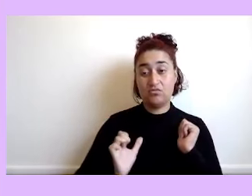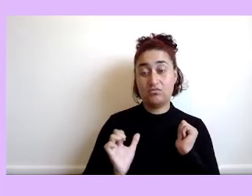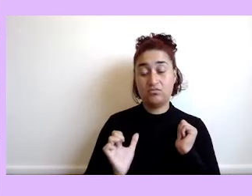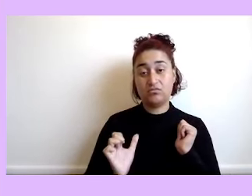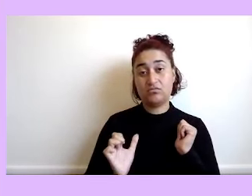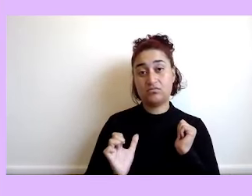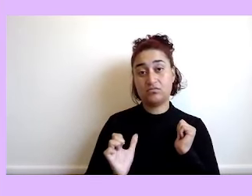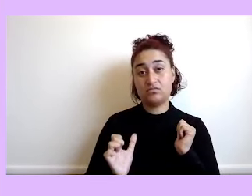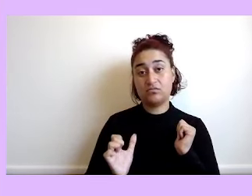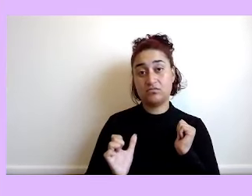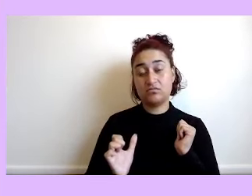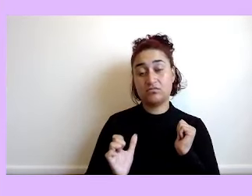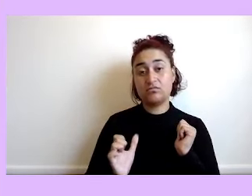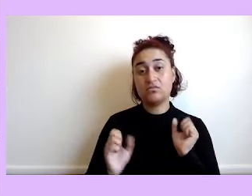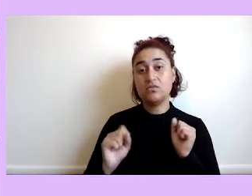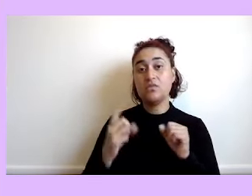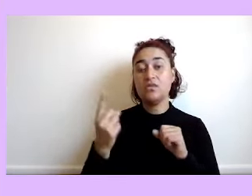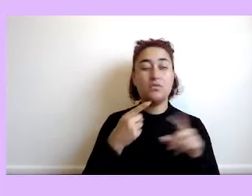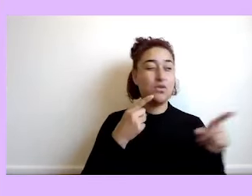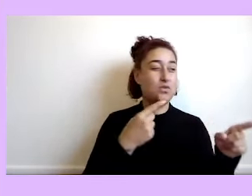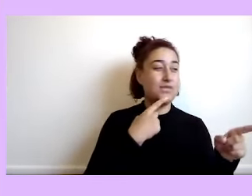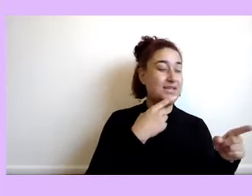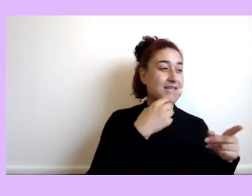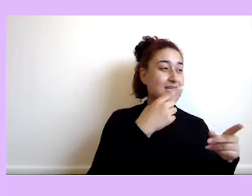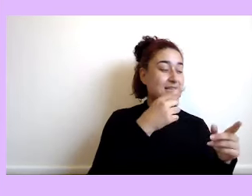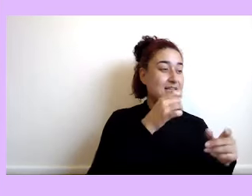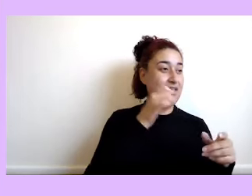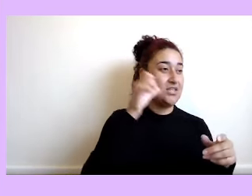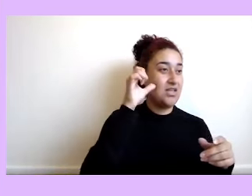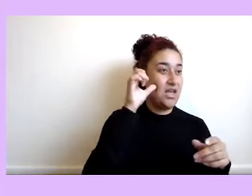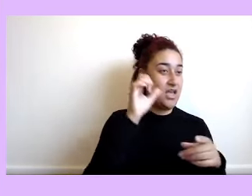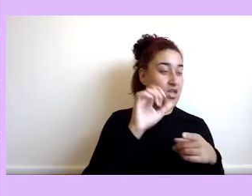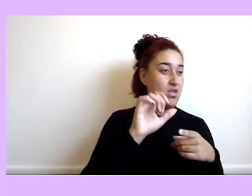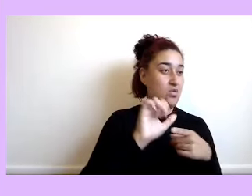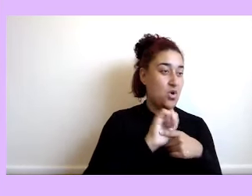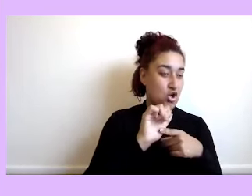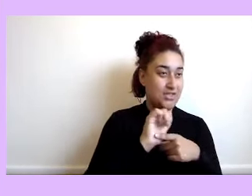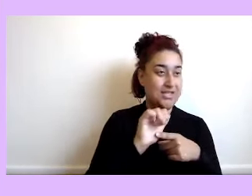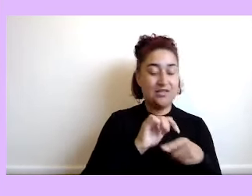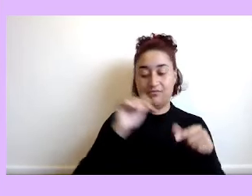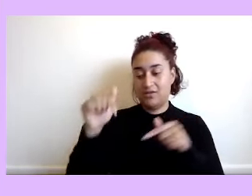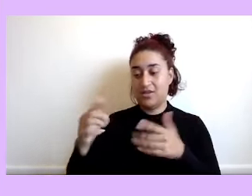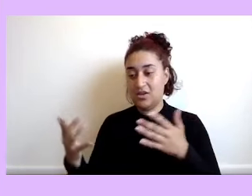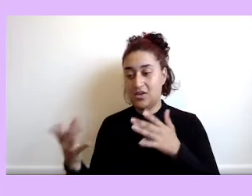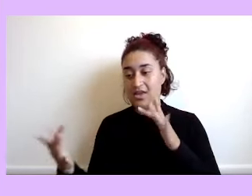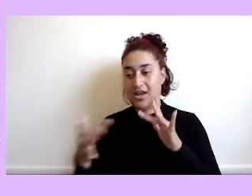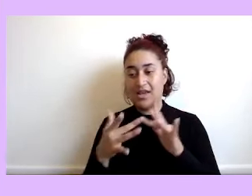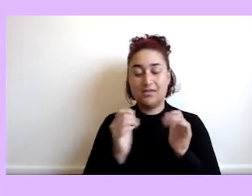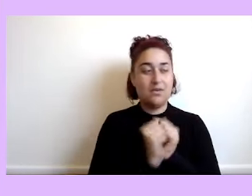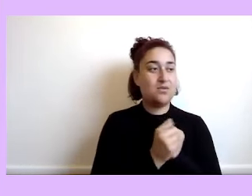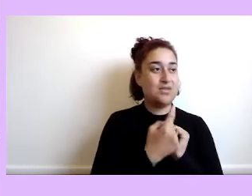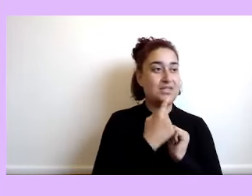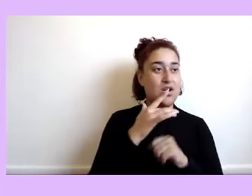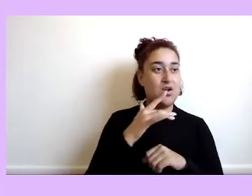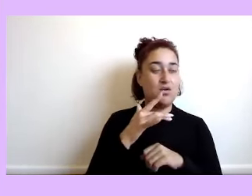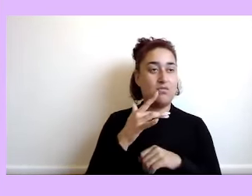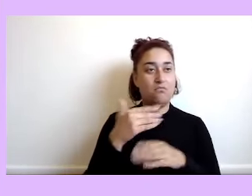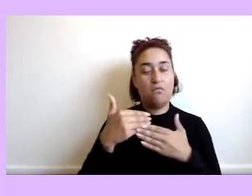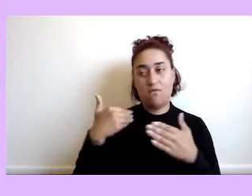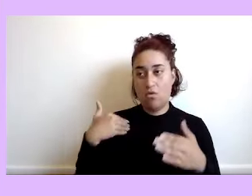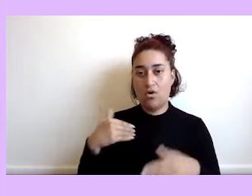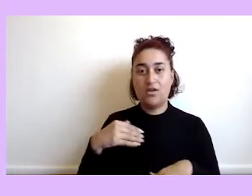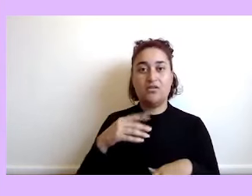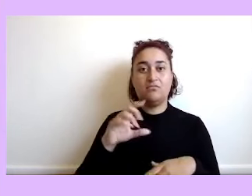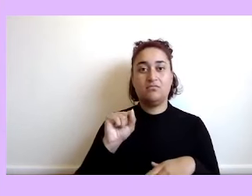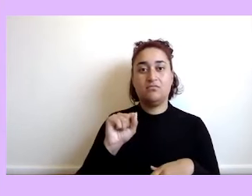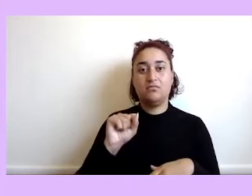And so there's something that you said yesterday in rehearsing, what you're talking about here, that connects back to what you said earlier, Summer, when you